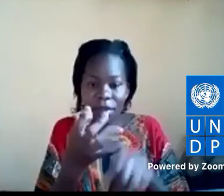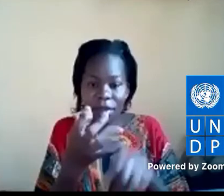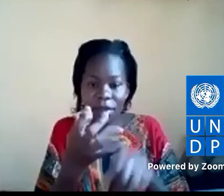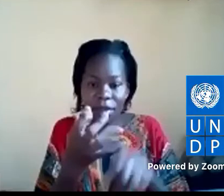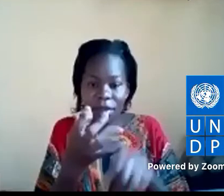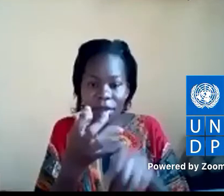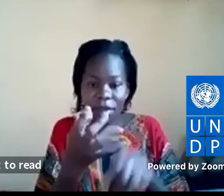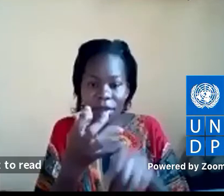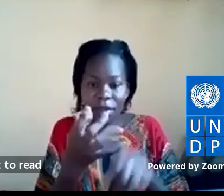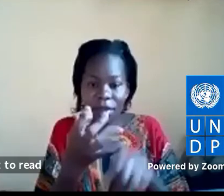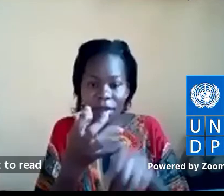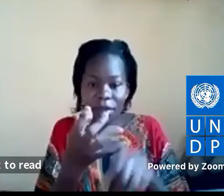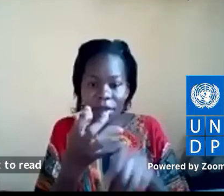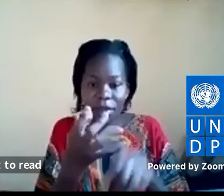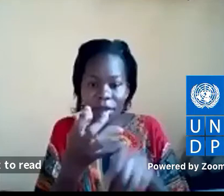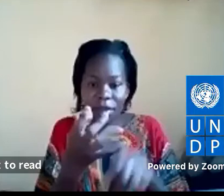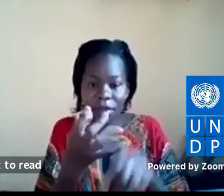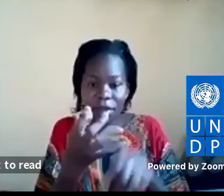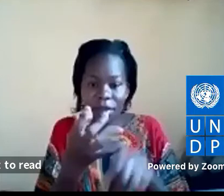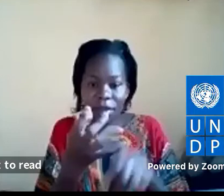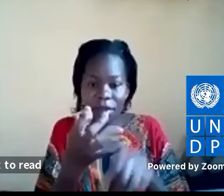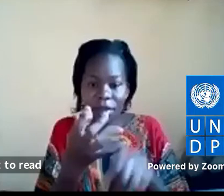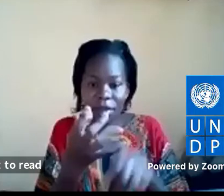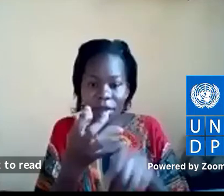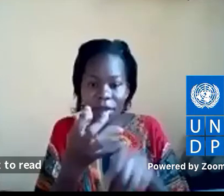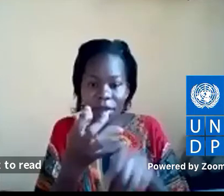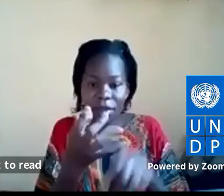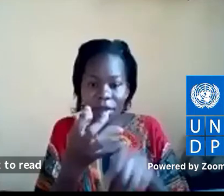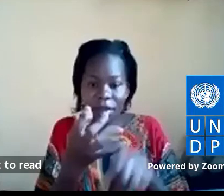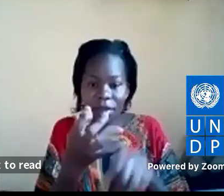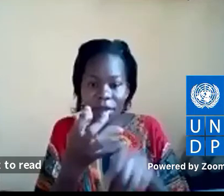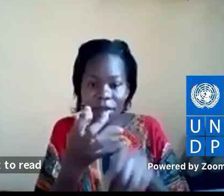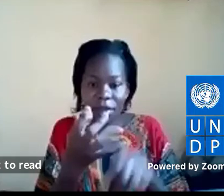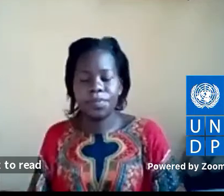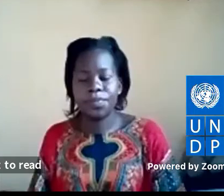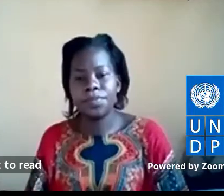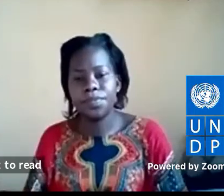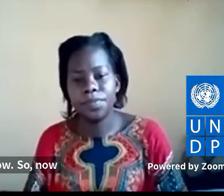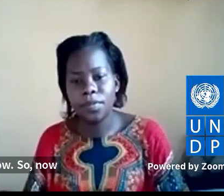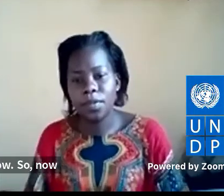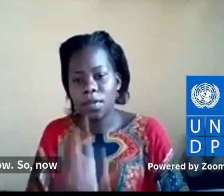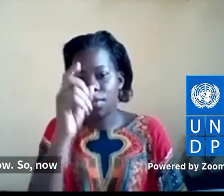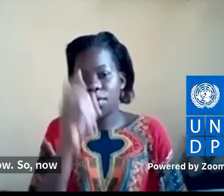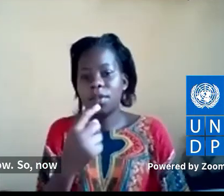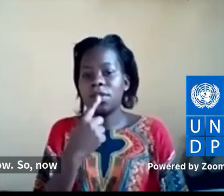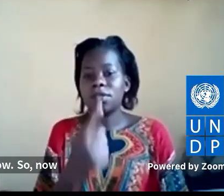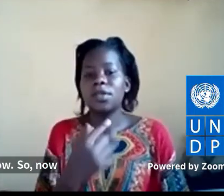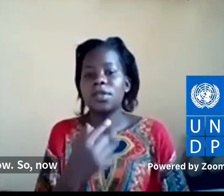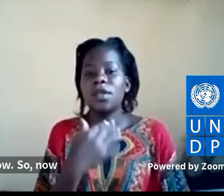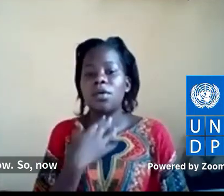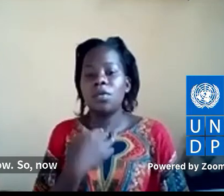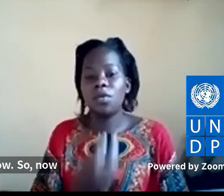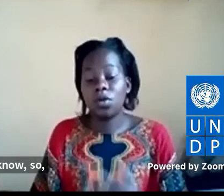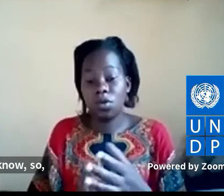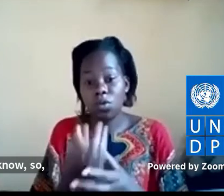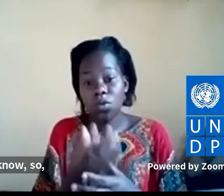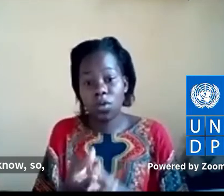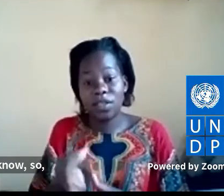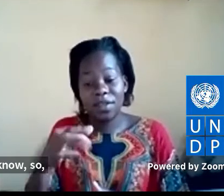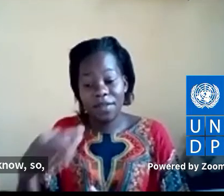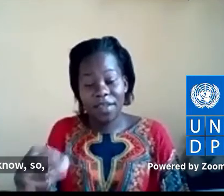want red vegetables, you look for that, green ones, you know. So do not exclude, and we talk about inclusivity.